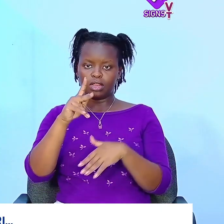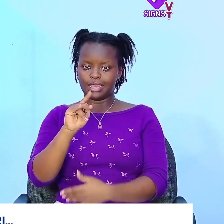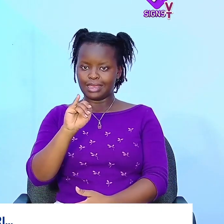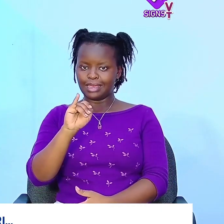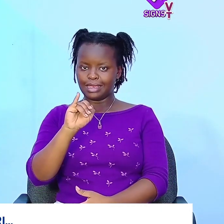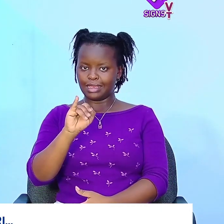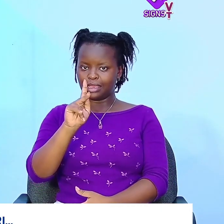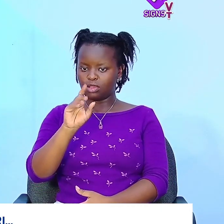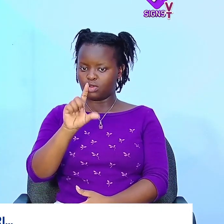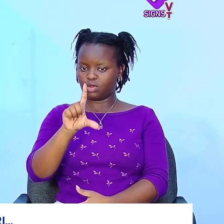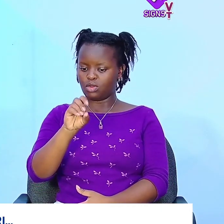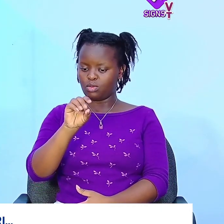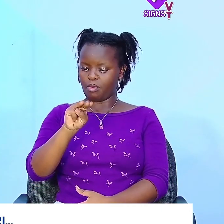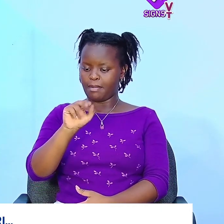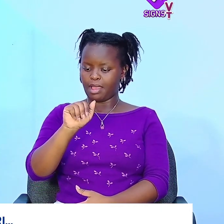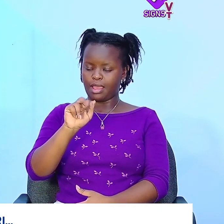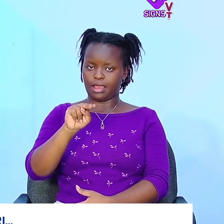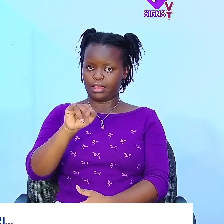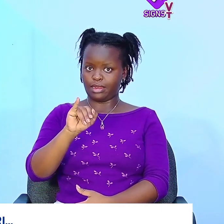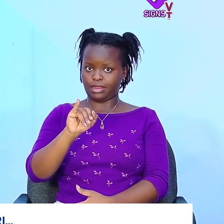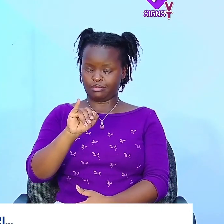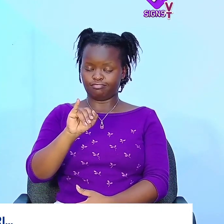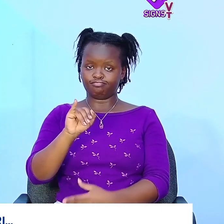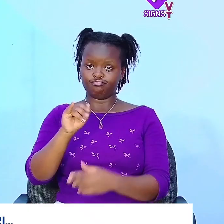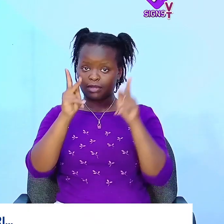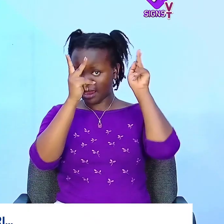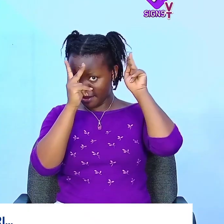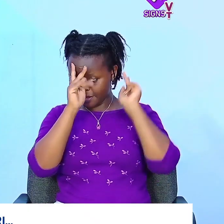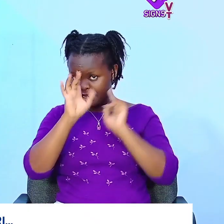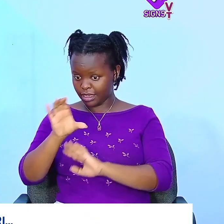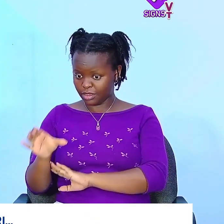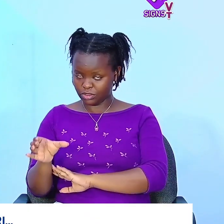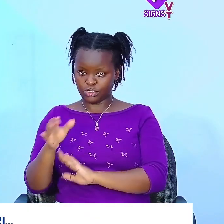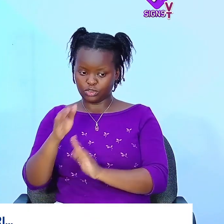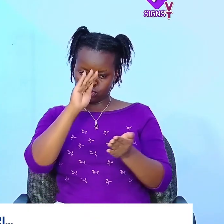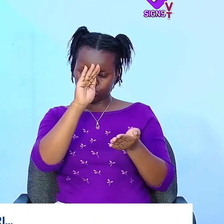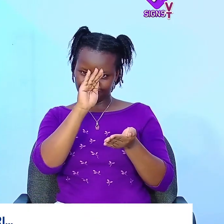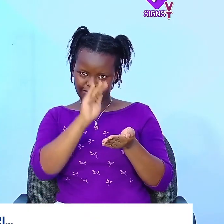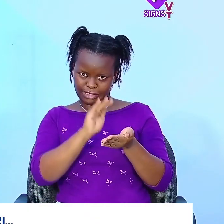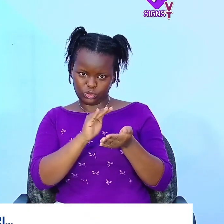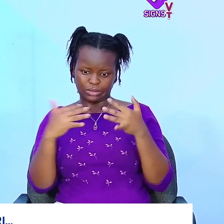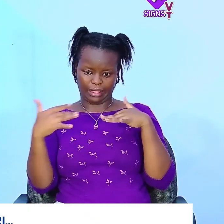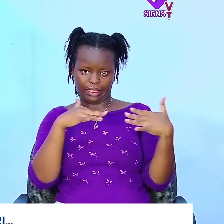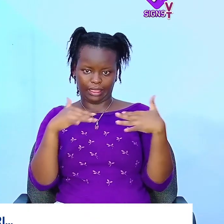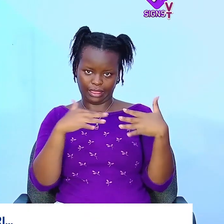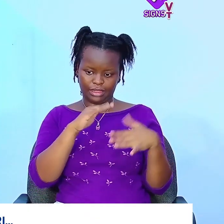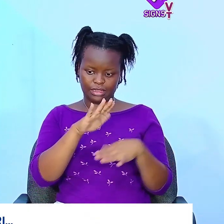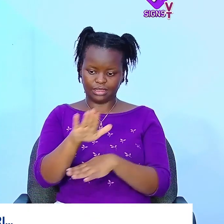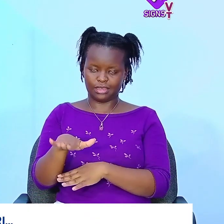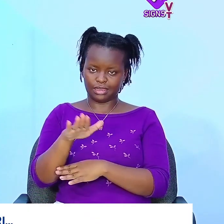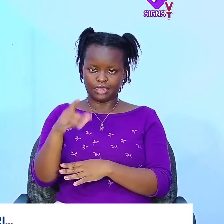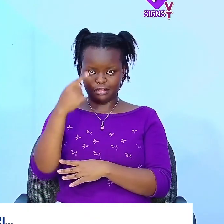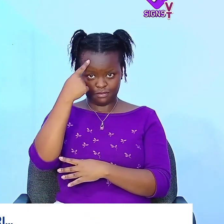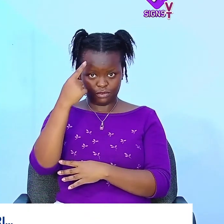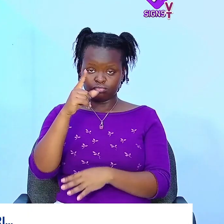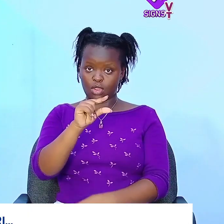County, to ease tensions over proposed gold mining activities in the area. The discussions aim